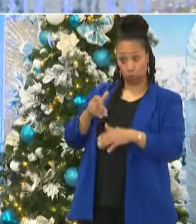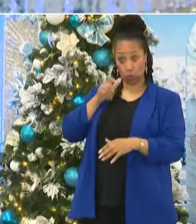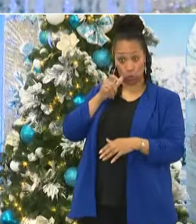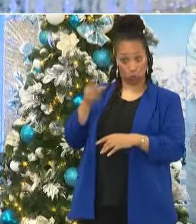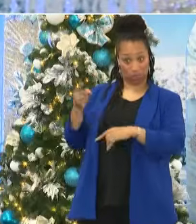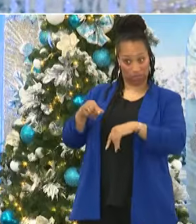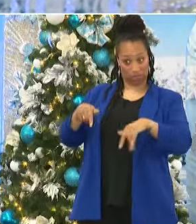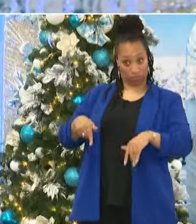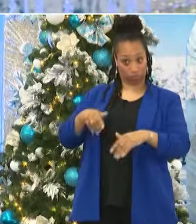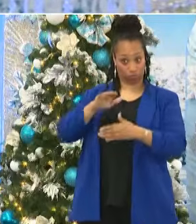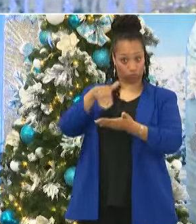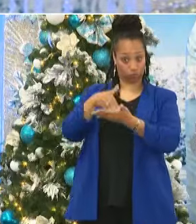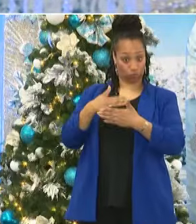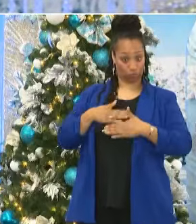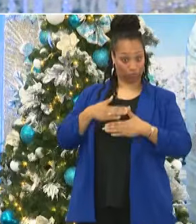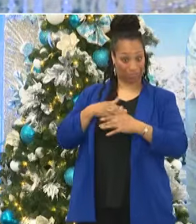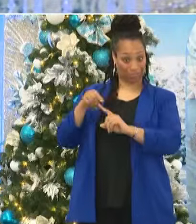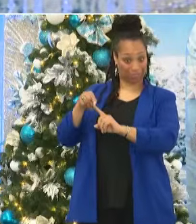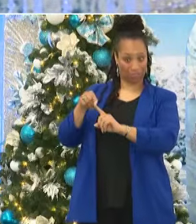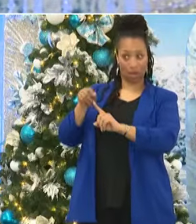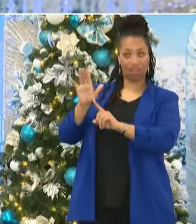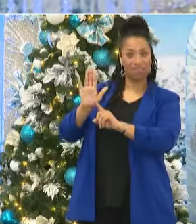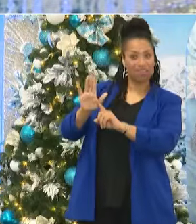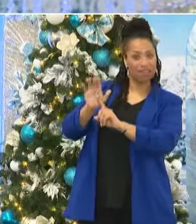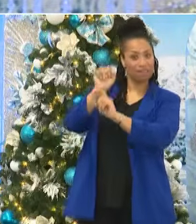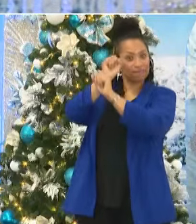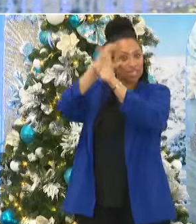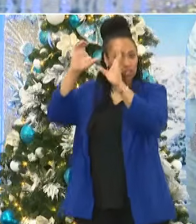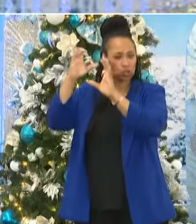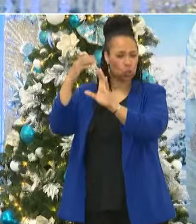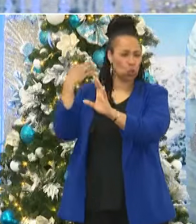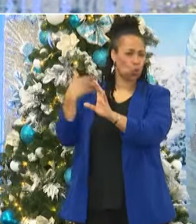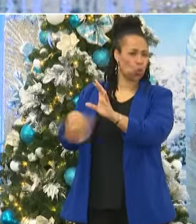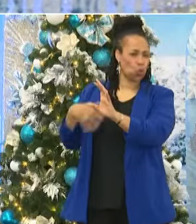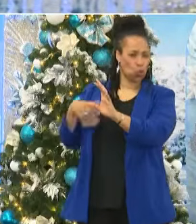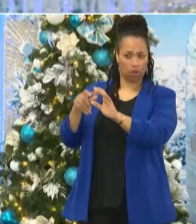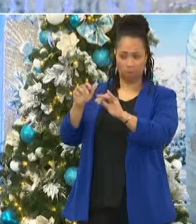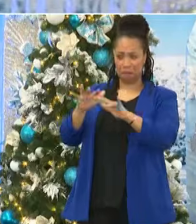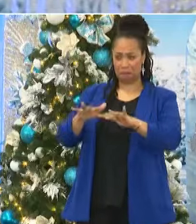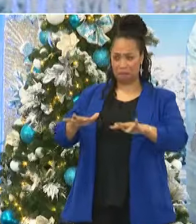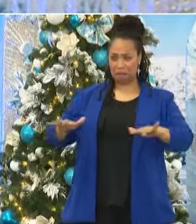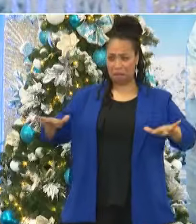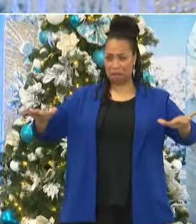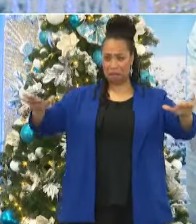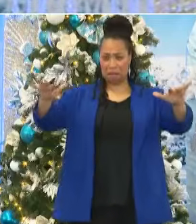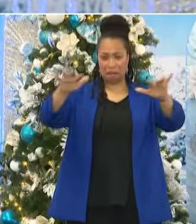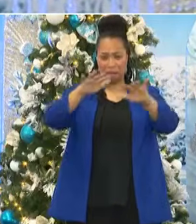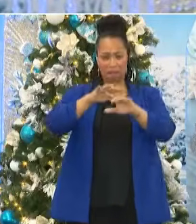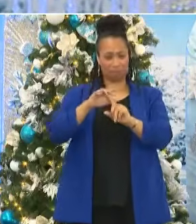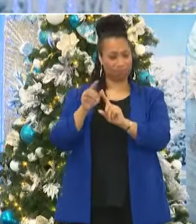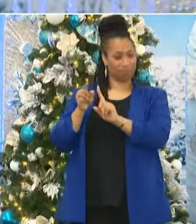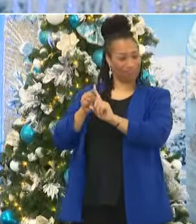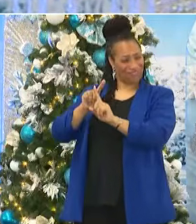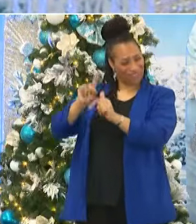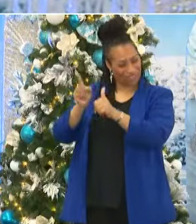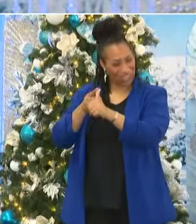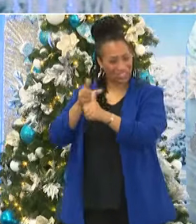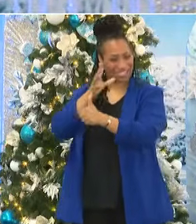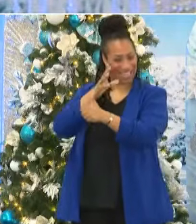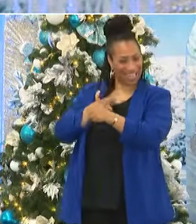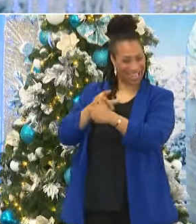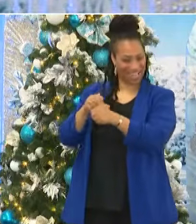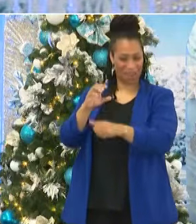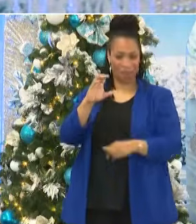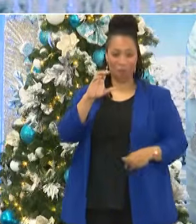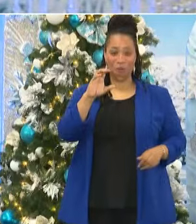the visionary behind the Southeast Tennis and Learning Center, First Lady Cora Masters-Berry.